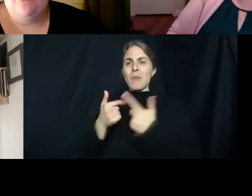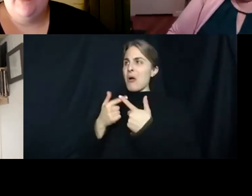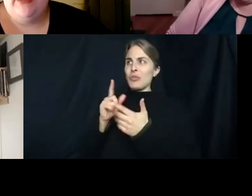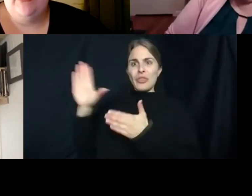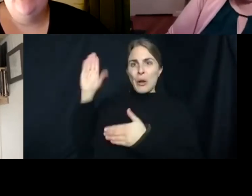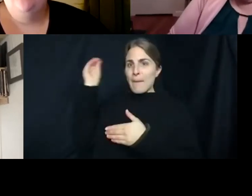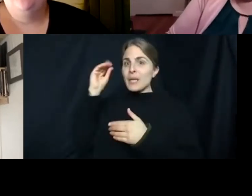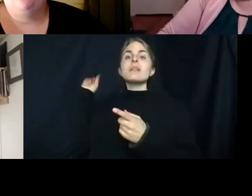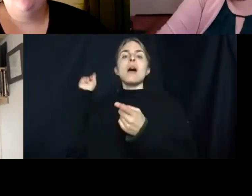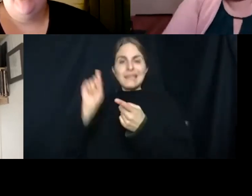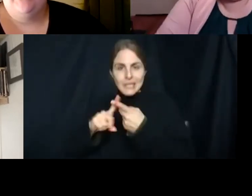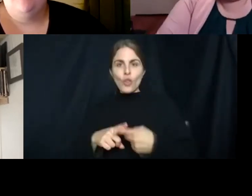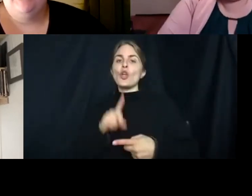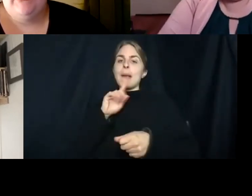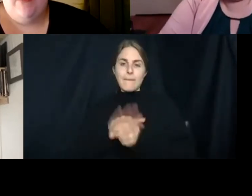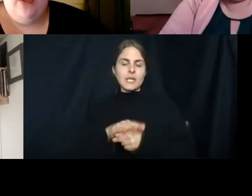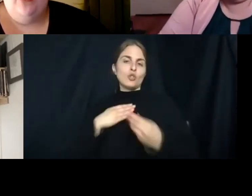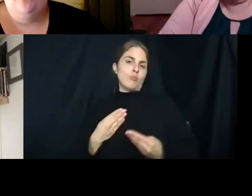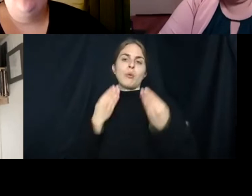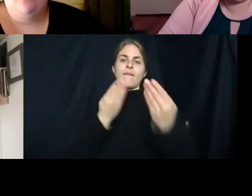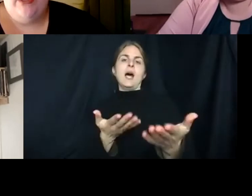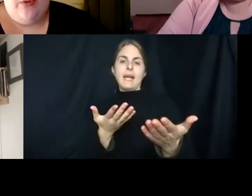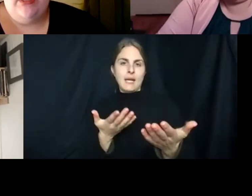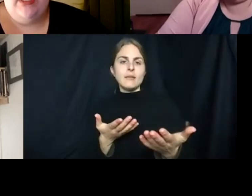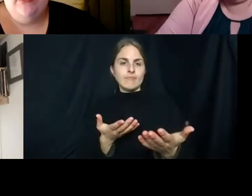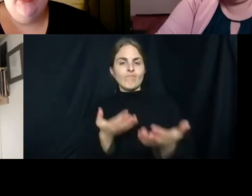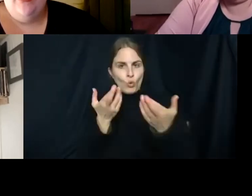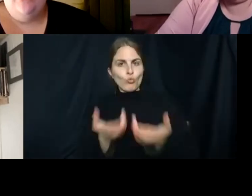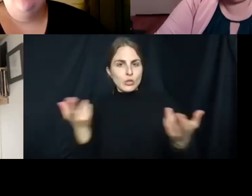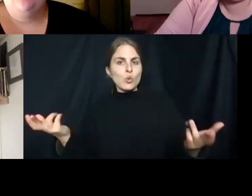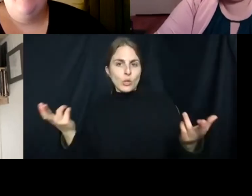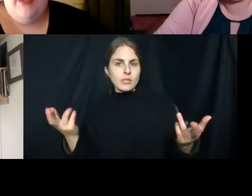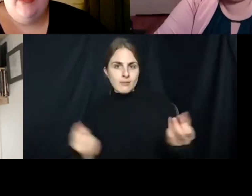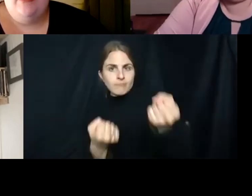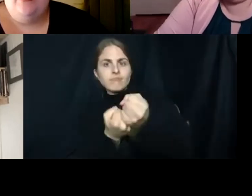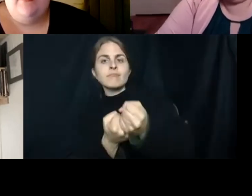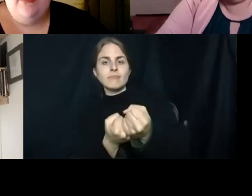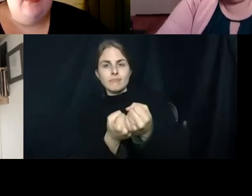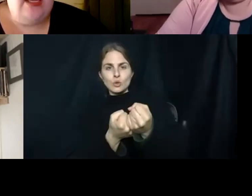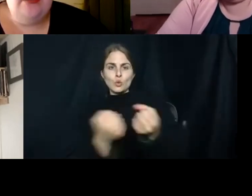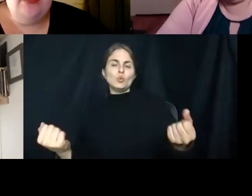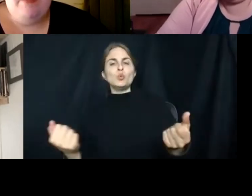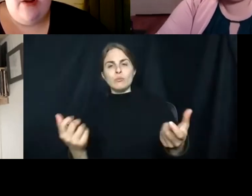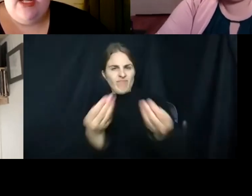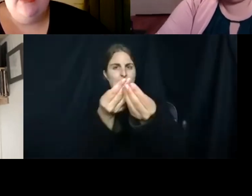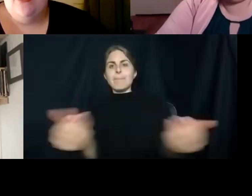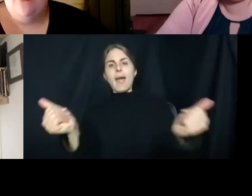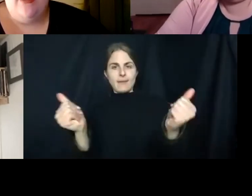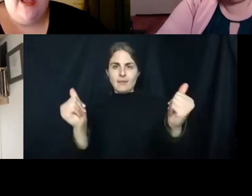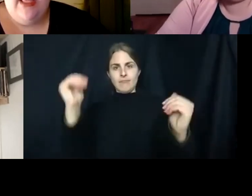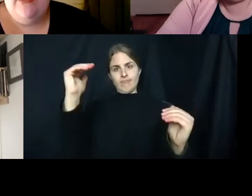are committed to providing material resources in order to amend these